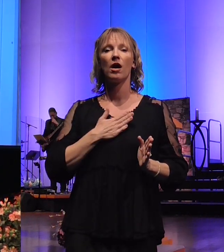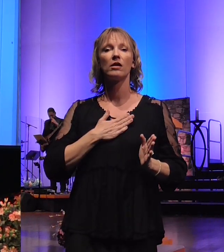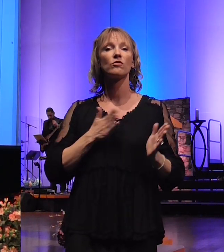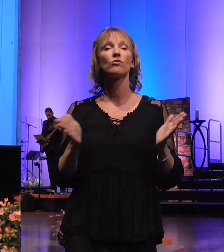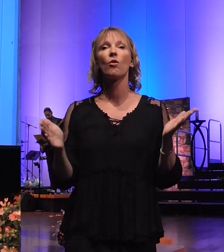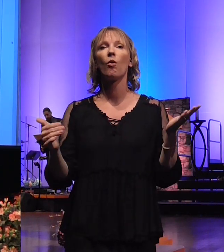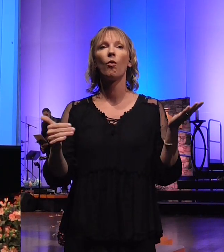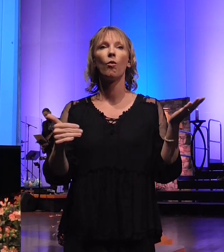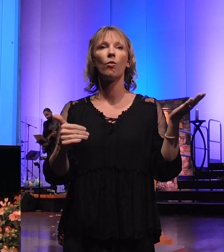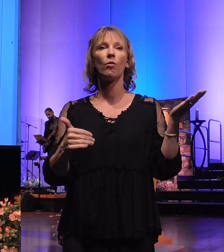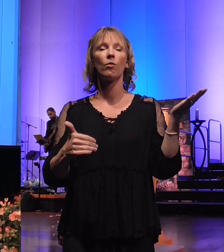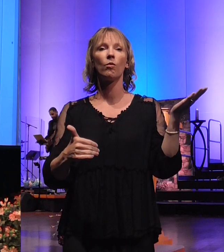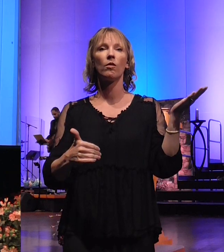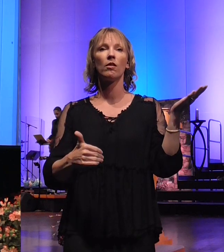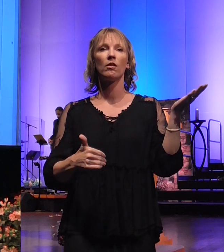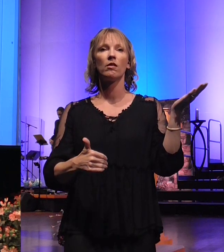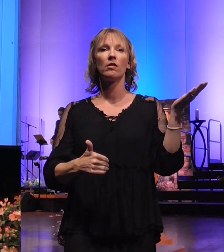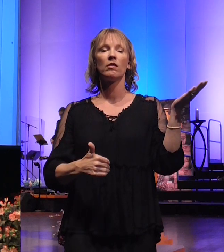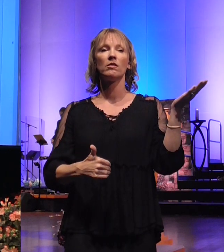my soul.